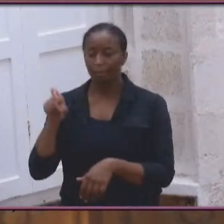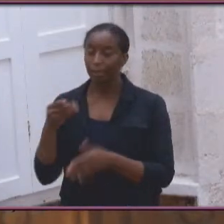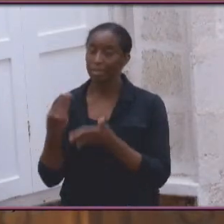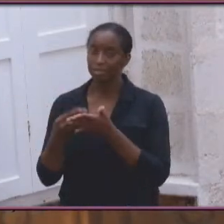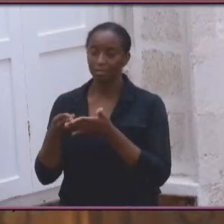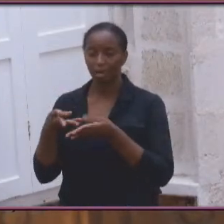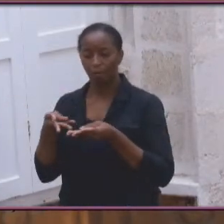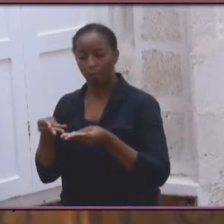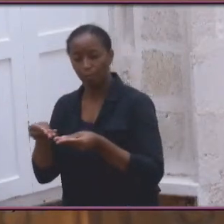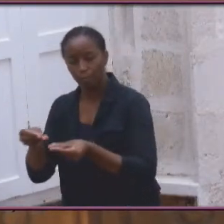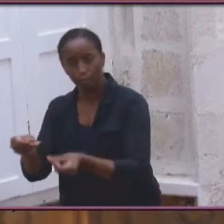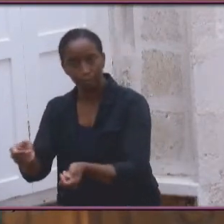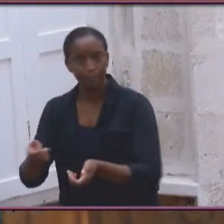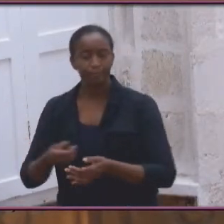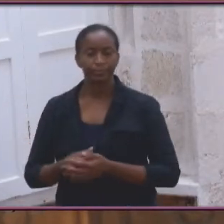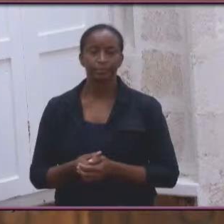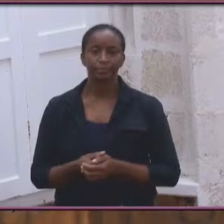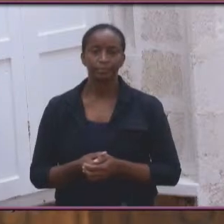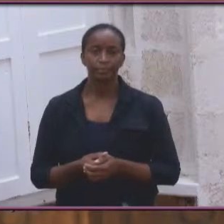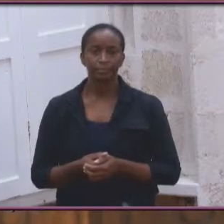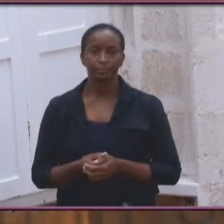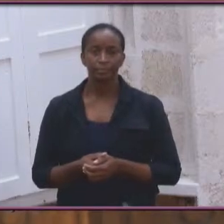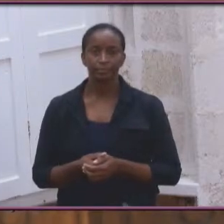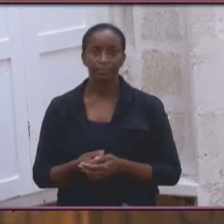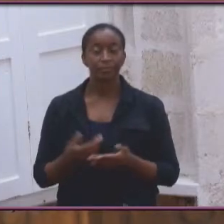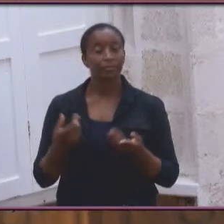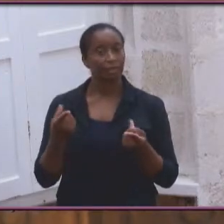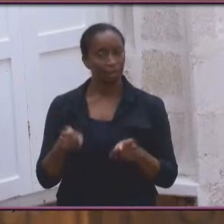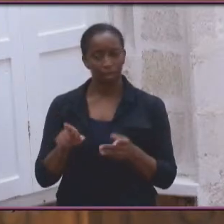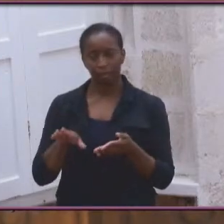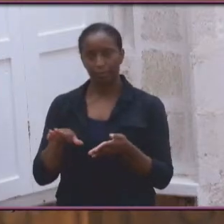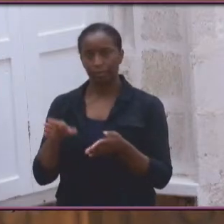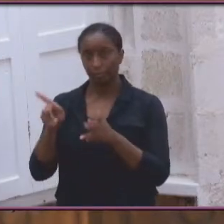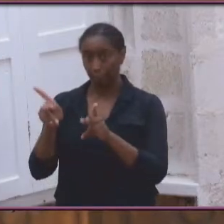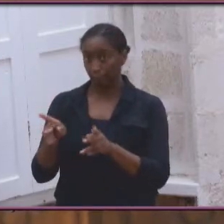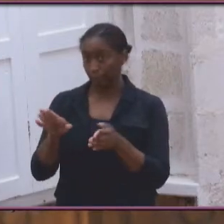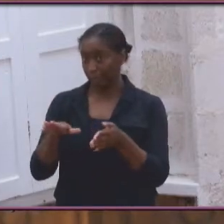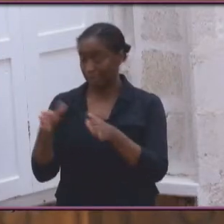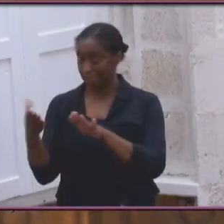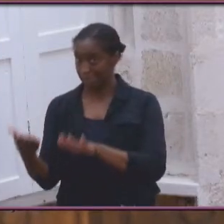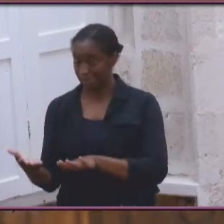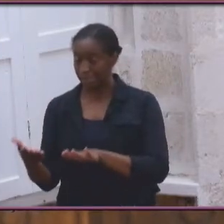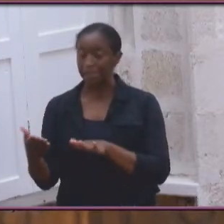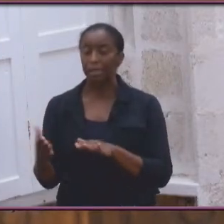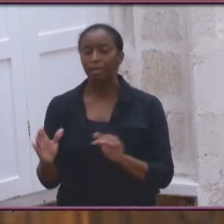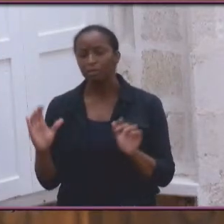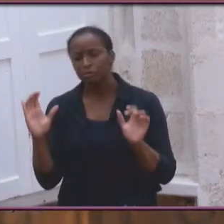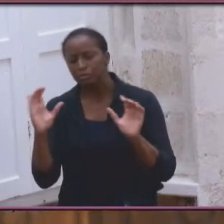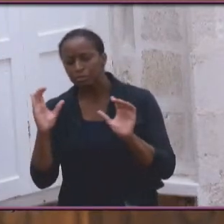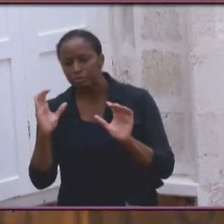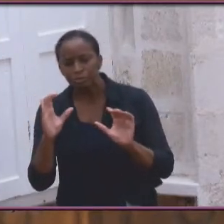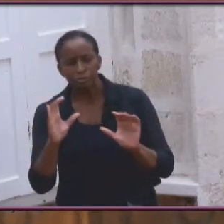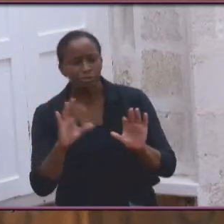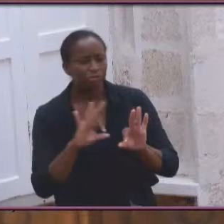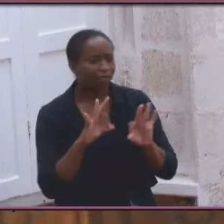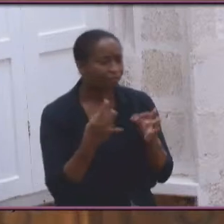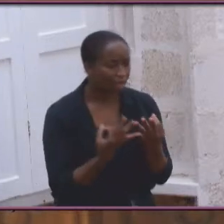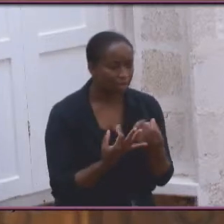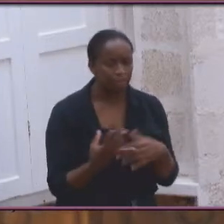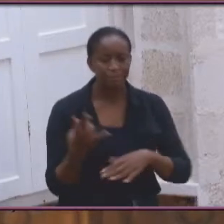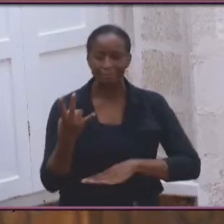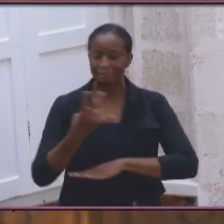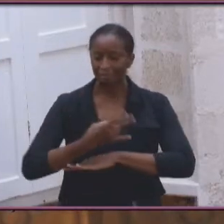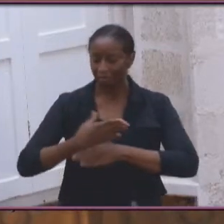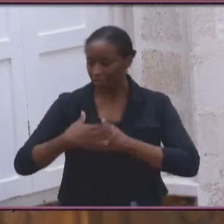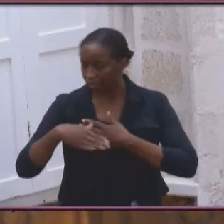trying to identify, after 7 days, no one comes to claim the body. The welfare department then has to still, we go through the process to try